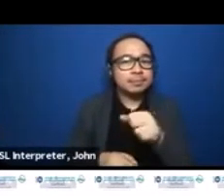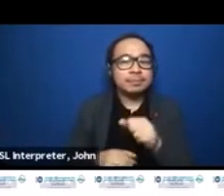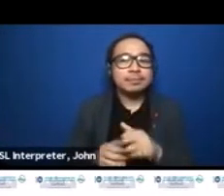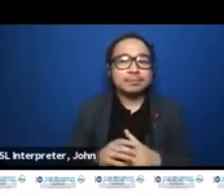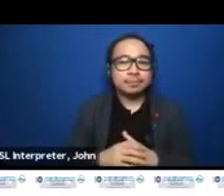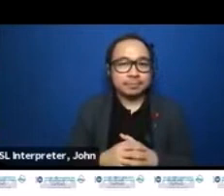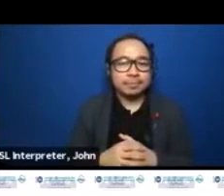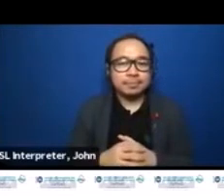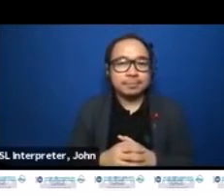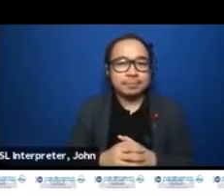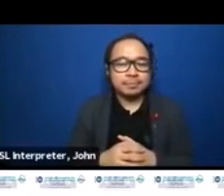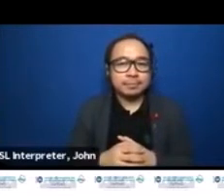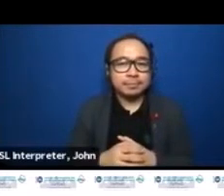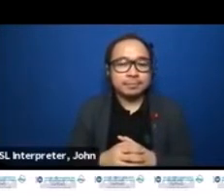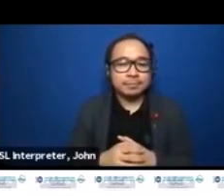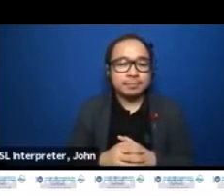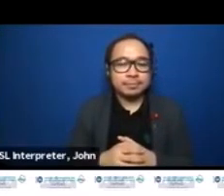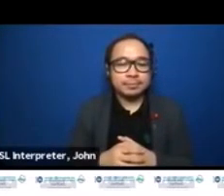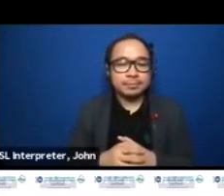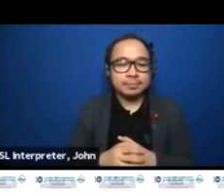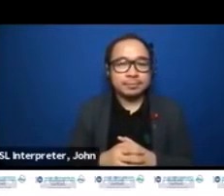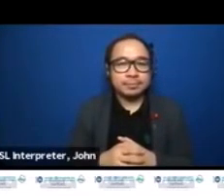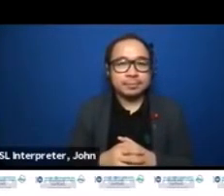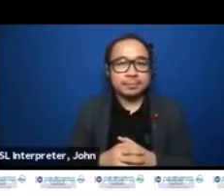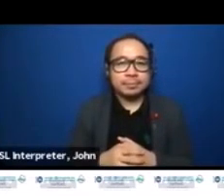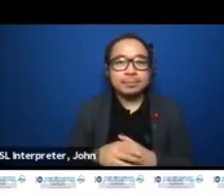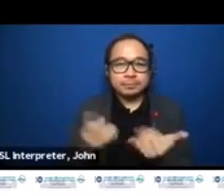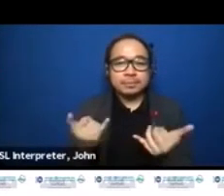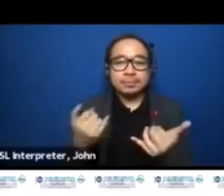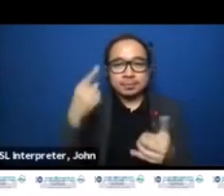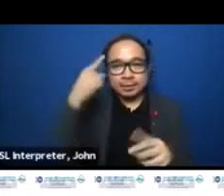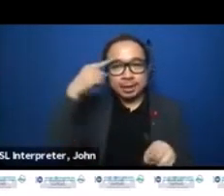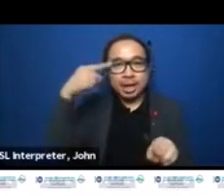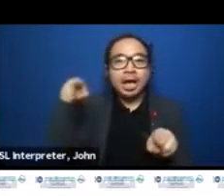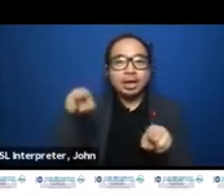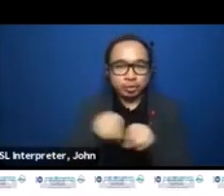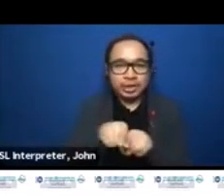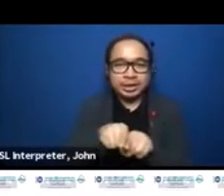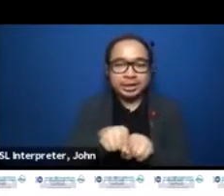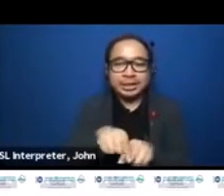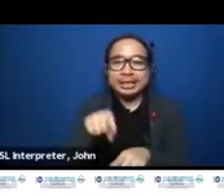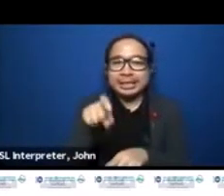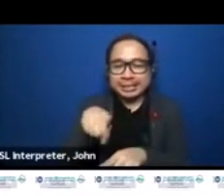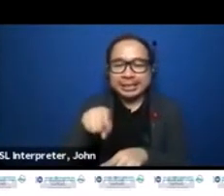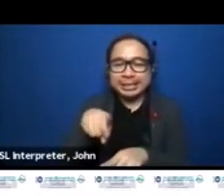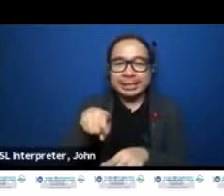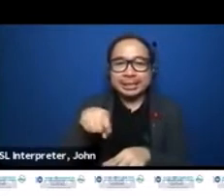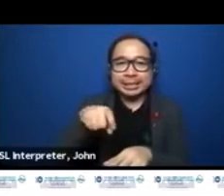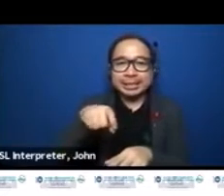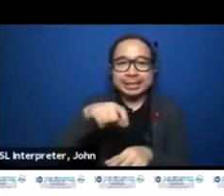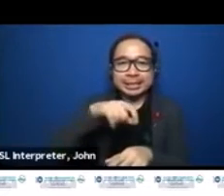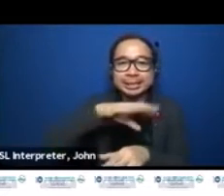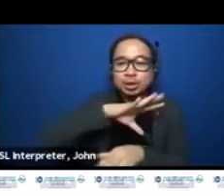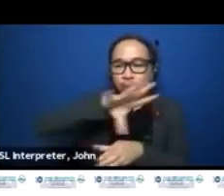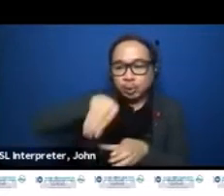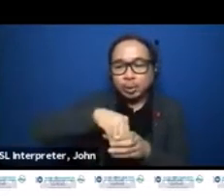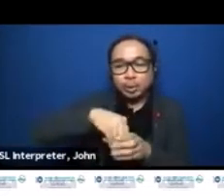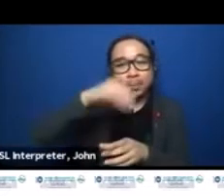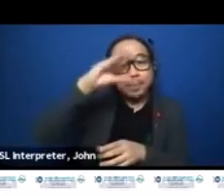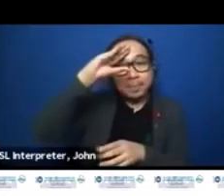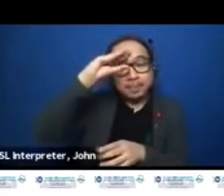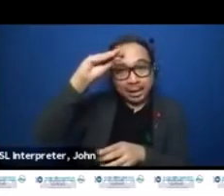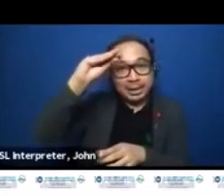Yes, please do. Yeah, thank you. So I completely echo the point made by Mela that we do need to build male involvement in a way that is